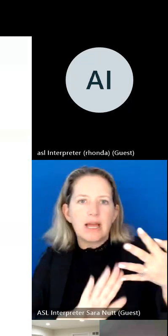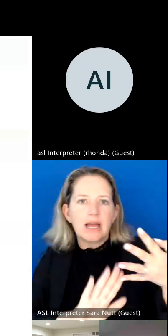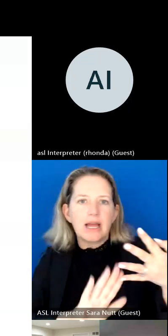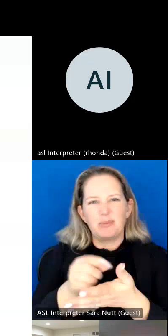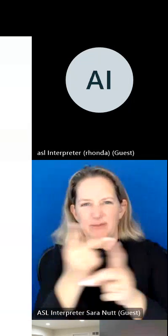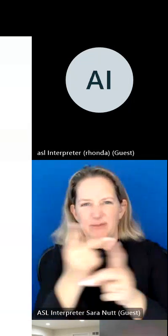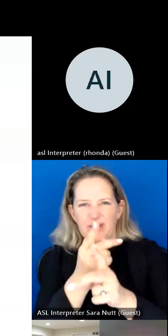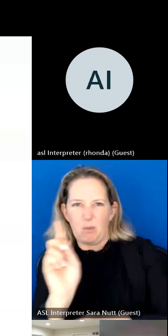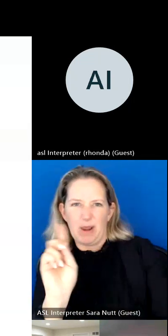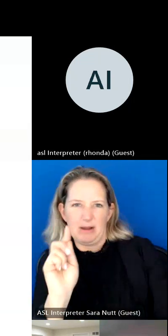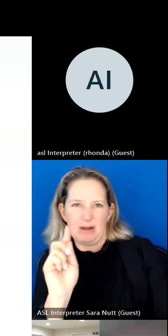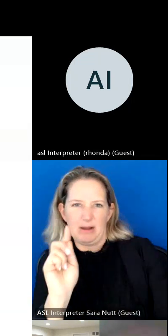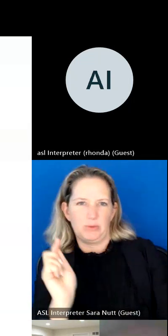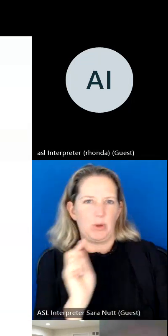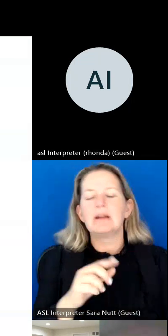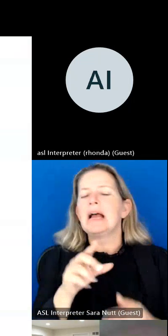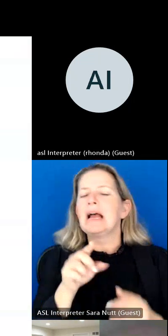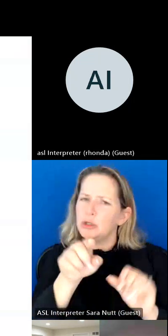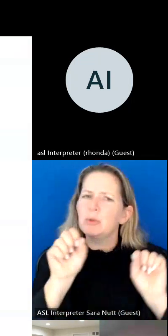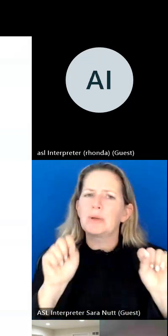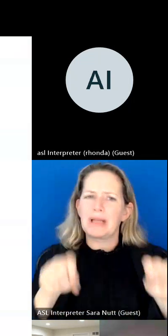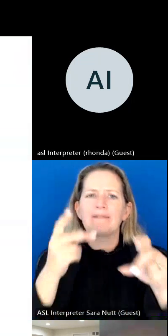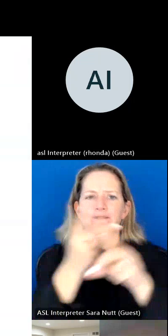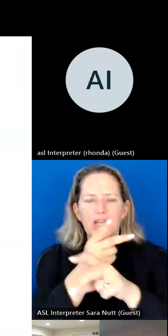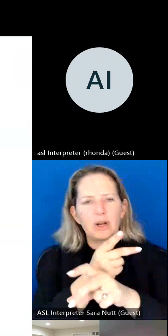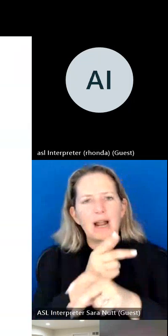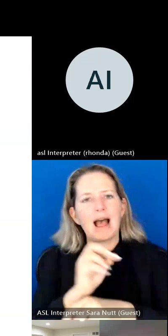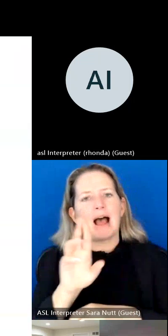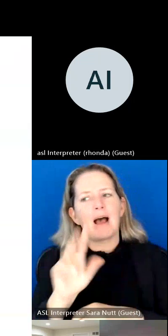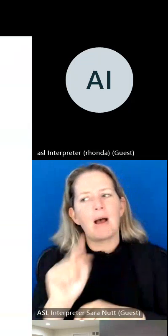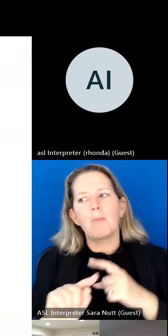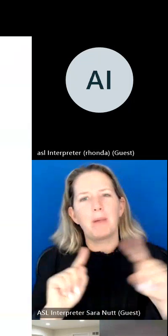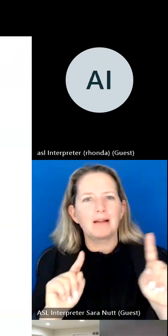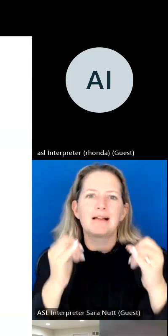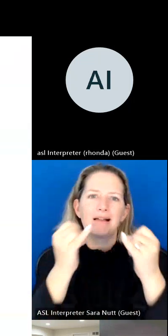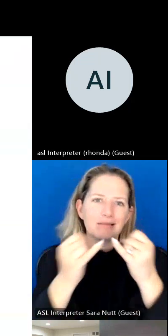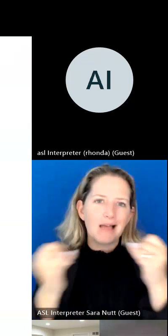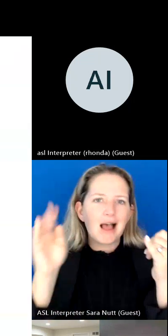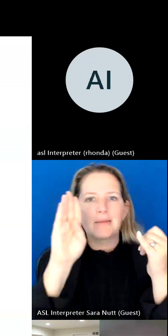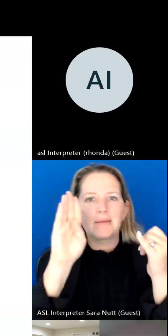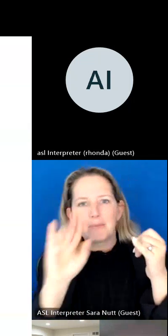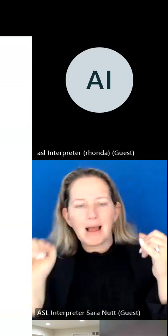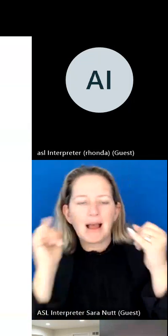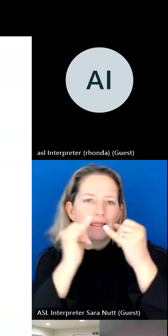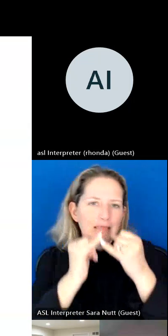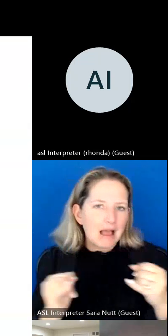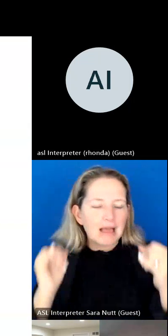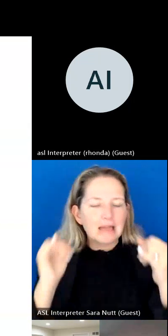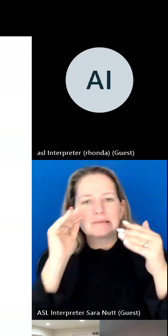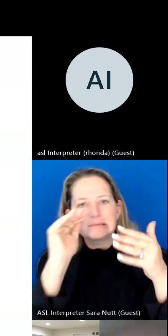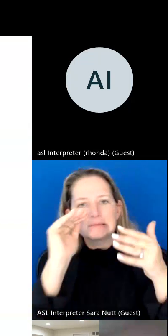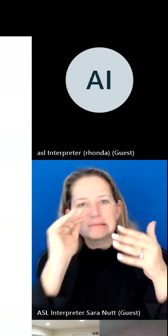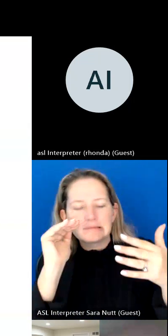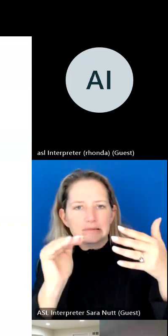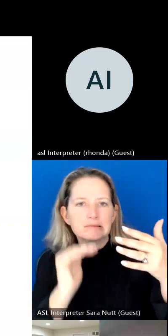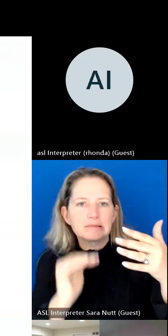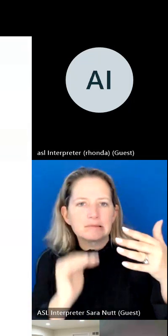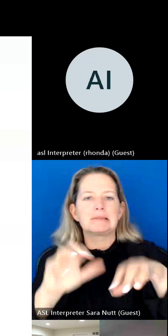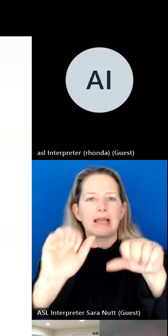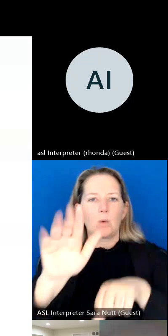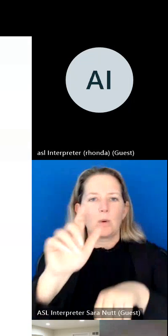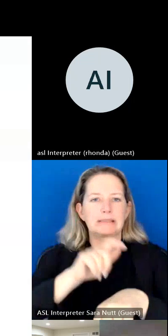It's just you have to go line by line and look it up and take your time and be patient, and work through it.